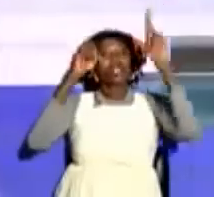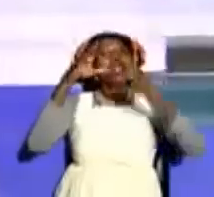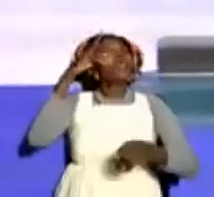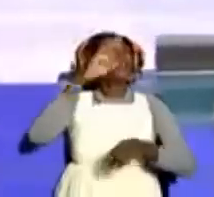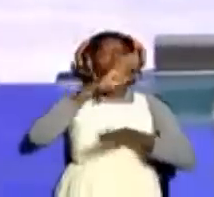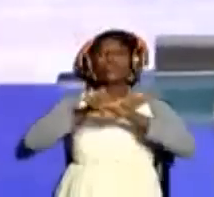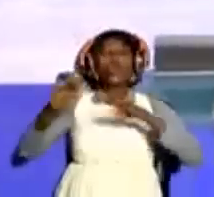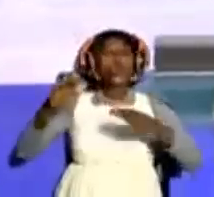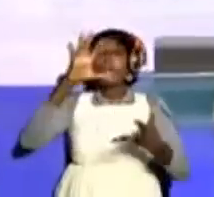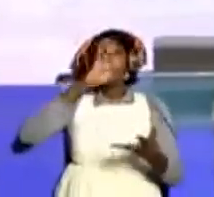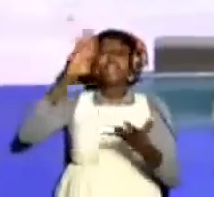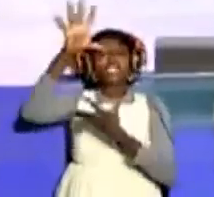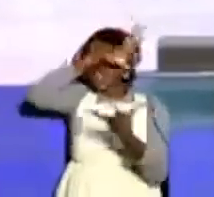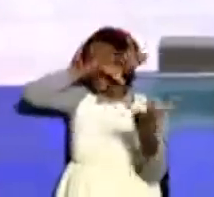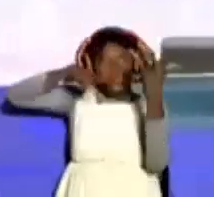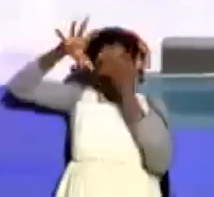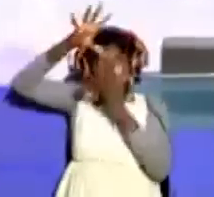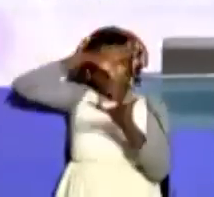Don't be confused.